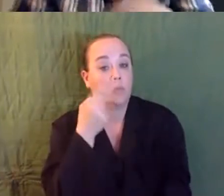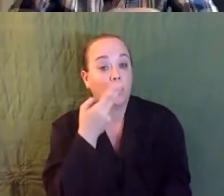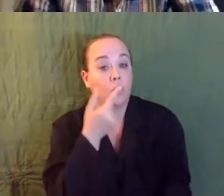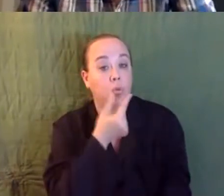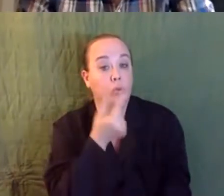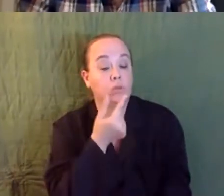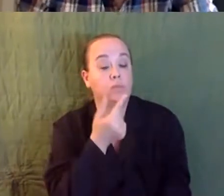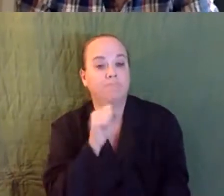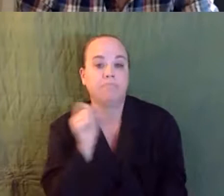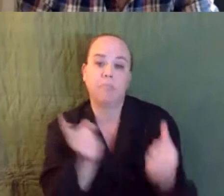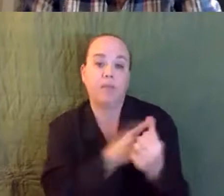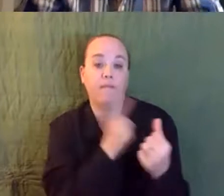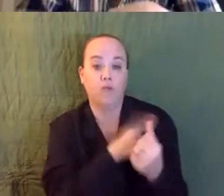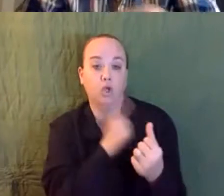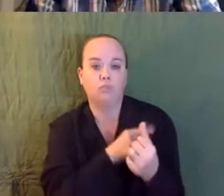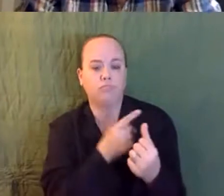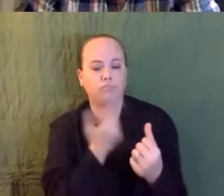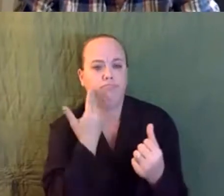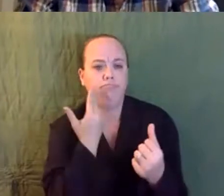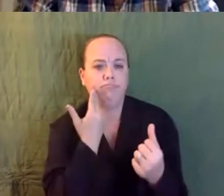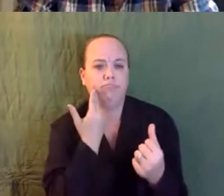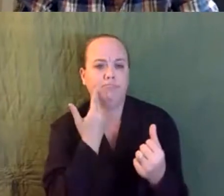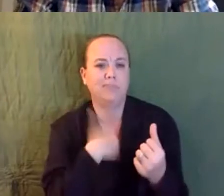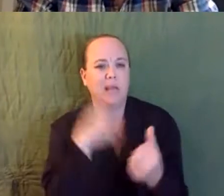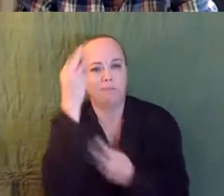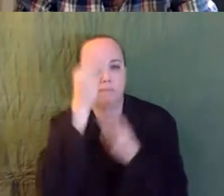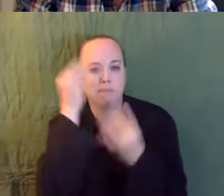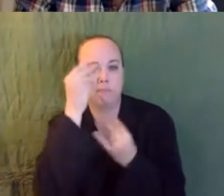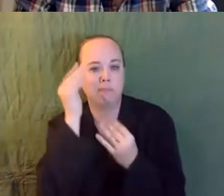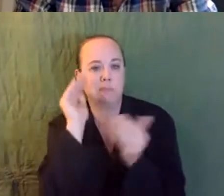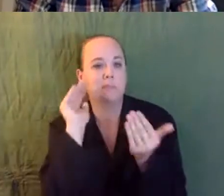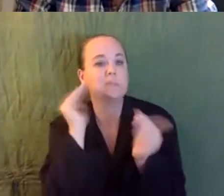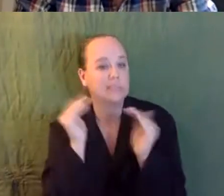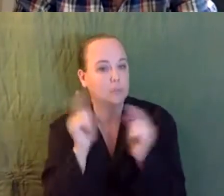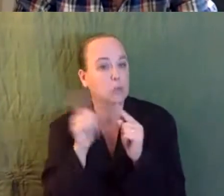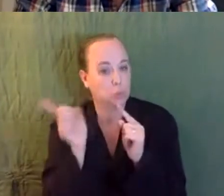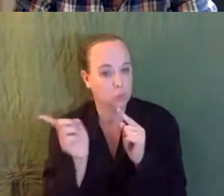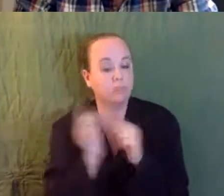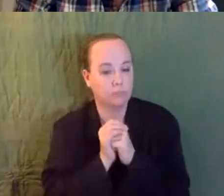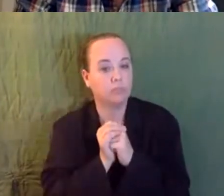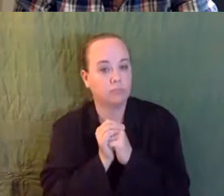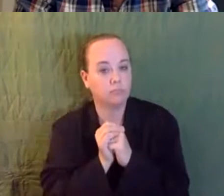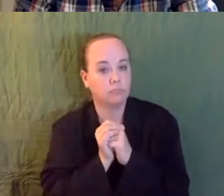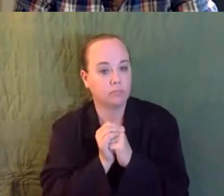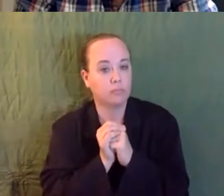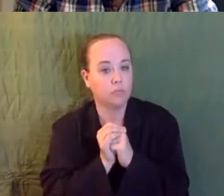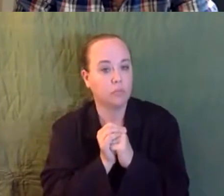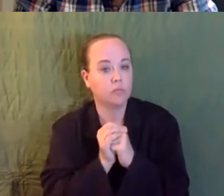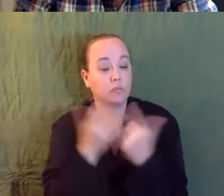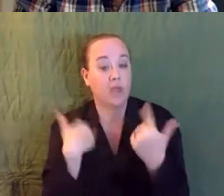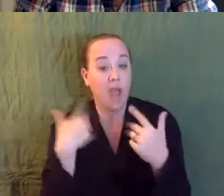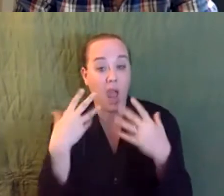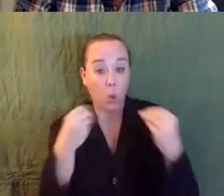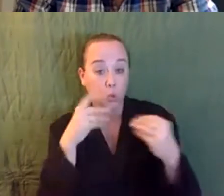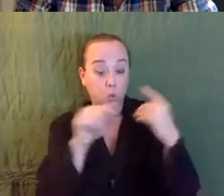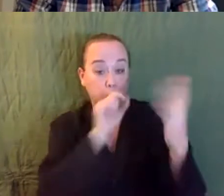Yes, well, first, I've been thinking similarly to Mr. Johnson. I think that when I go out there and